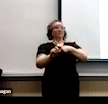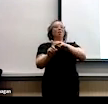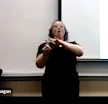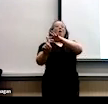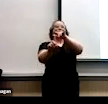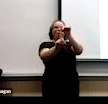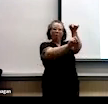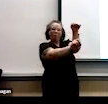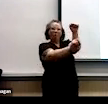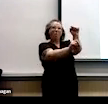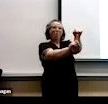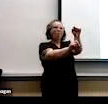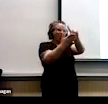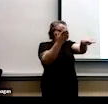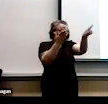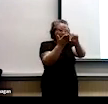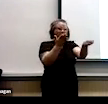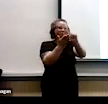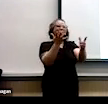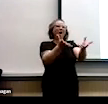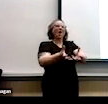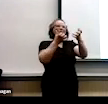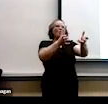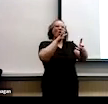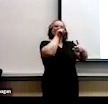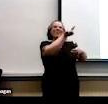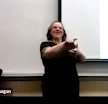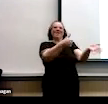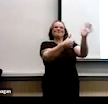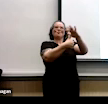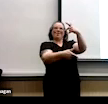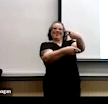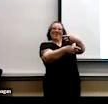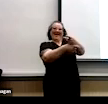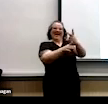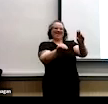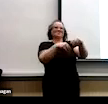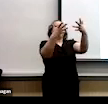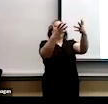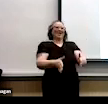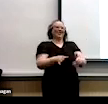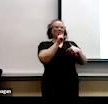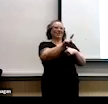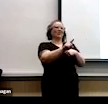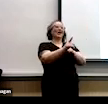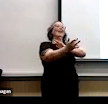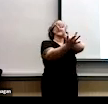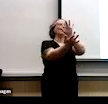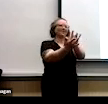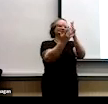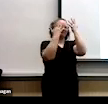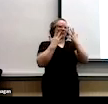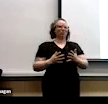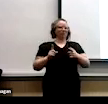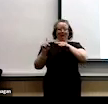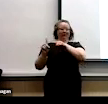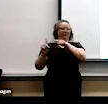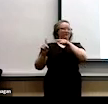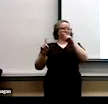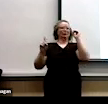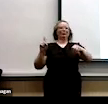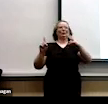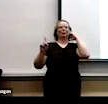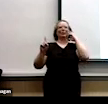before. There's a lack of training and education in chronic childhood conditions, especially amongst our